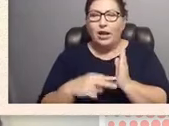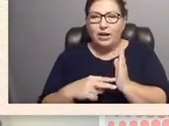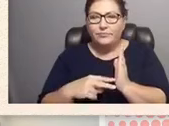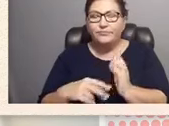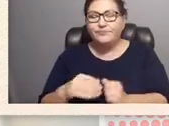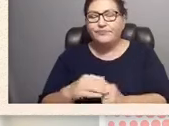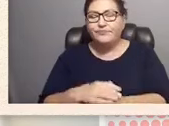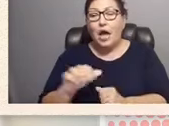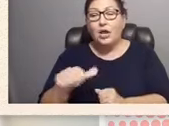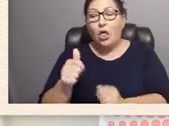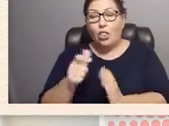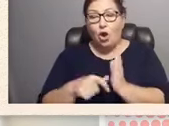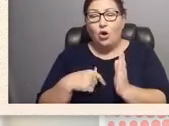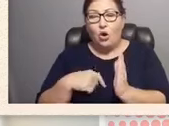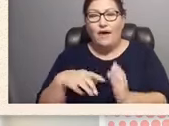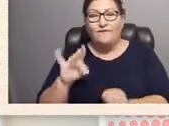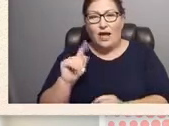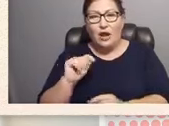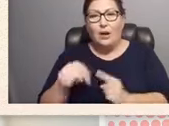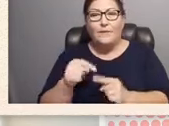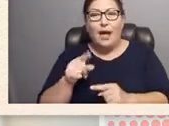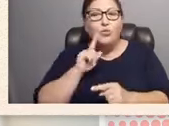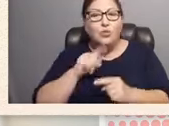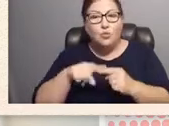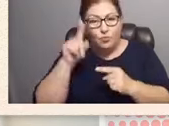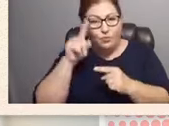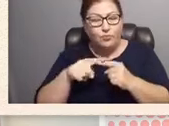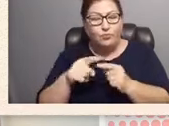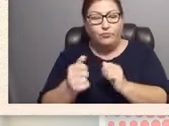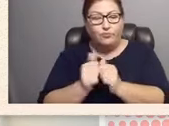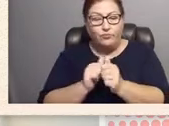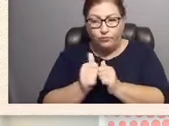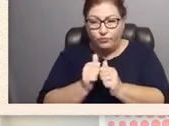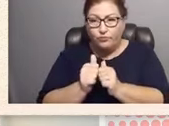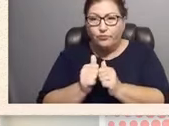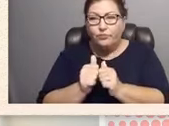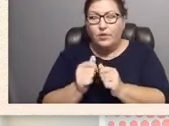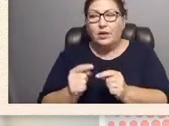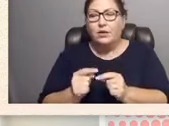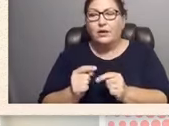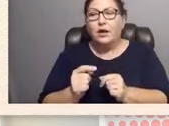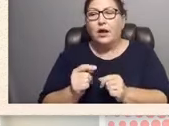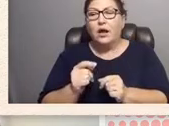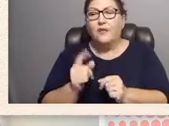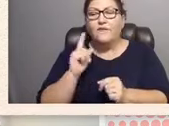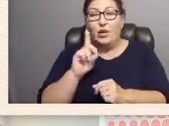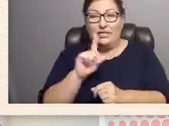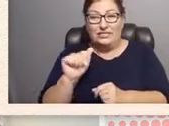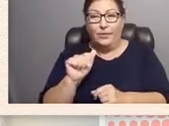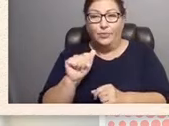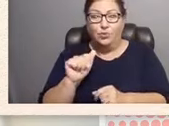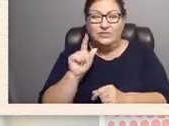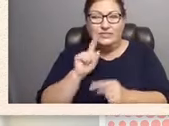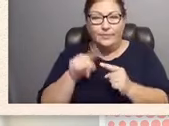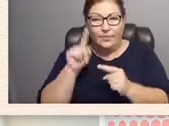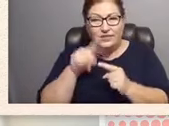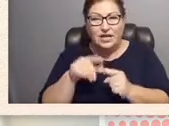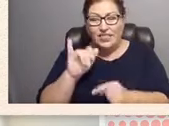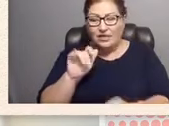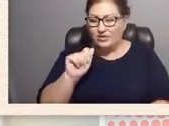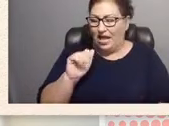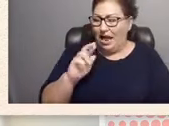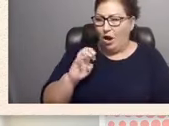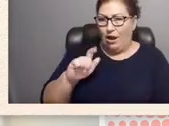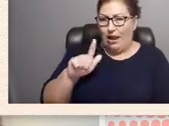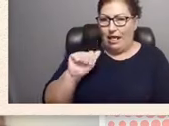the rivalry and hatred of disabled siblings. This was by Ariella Baker. This was wrote back